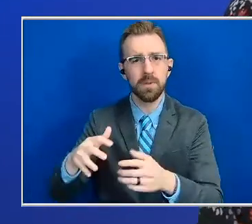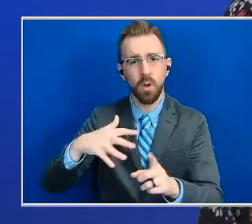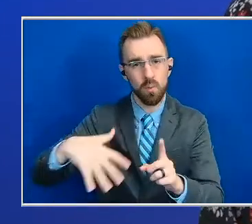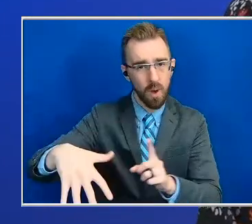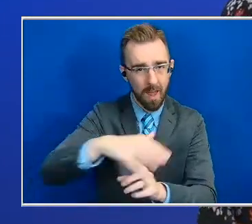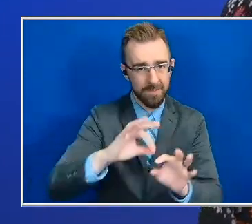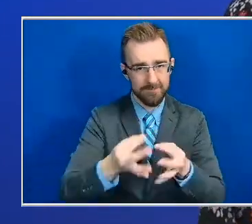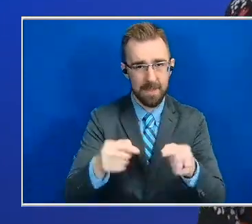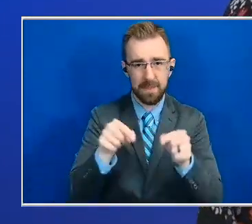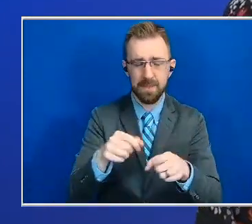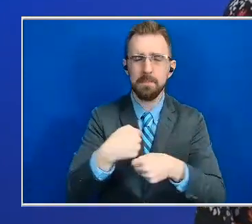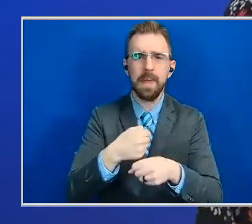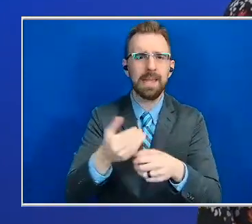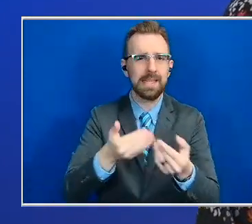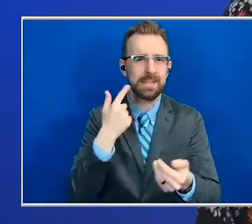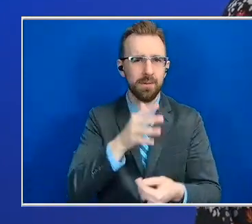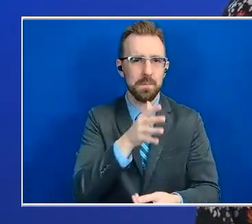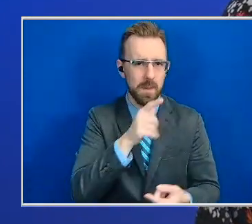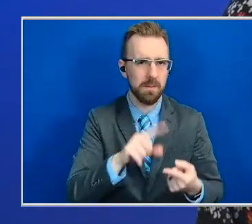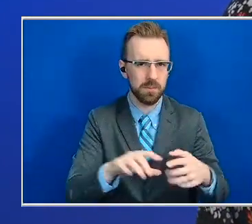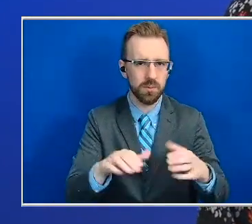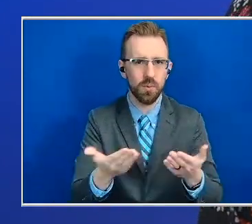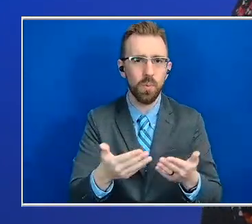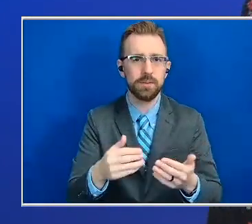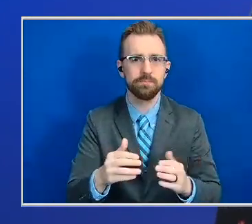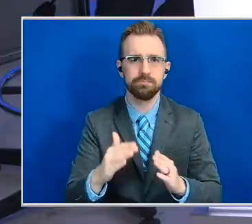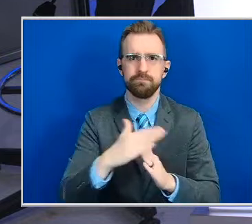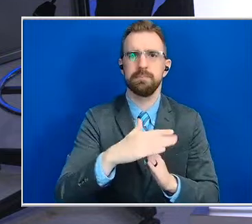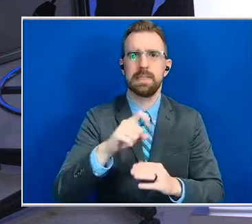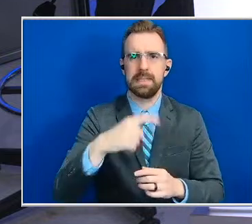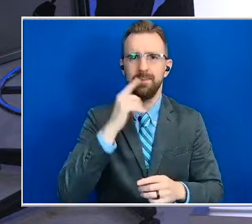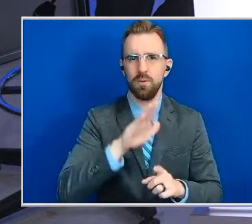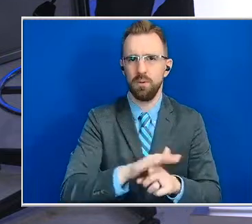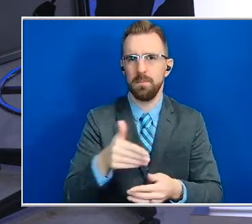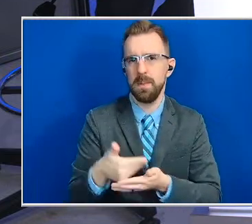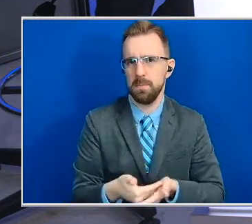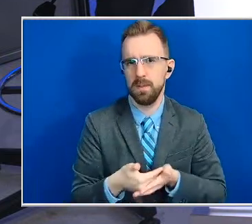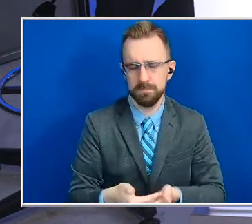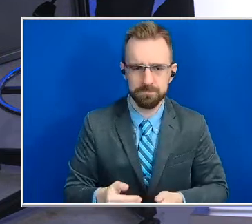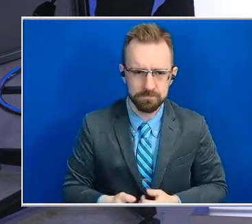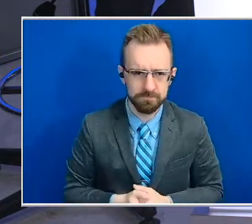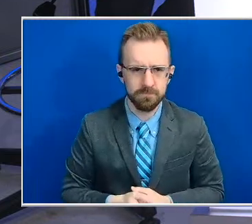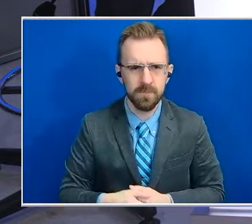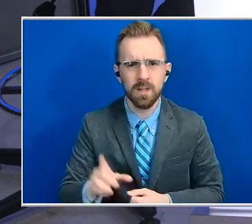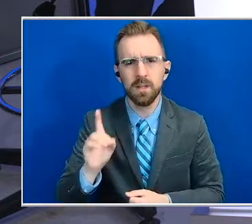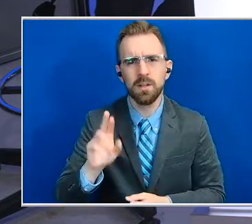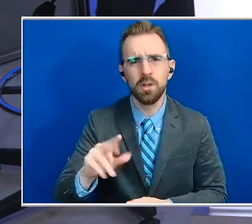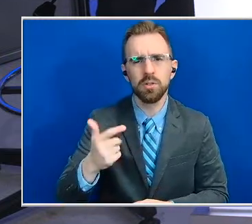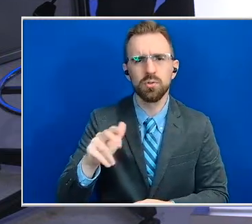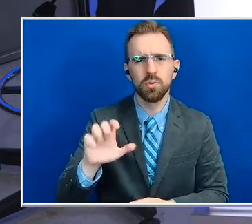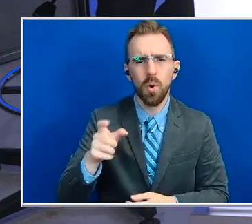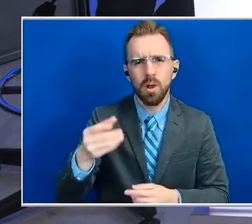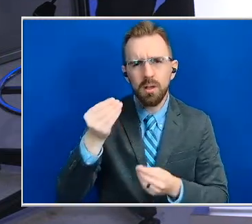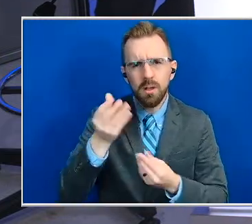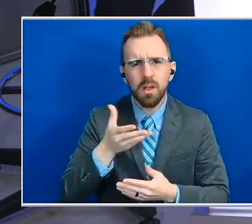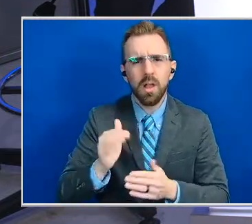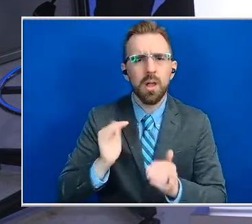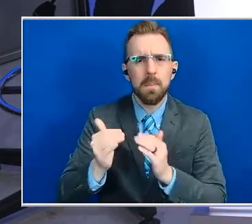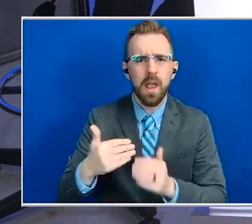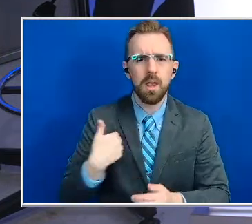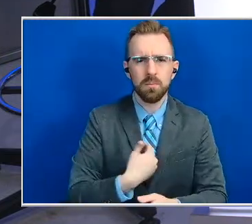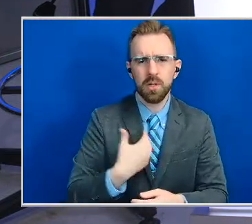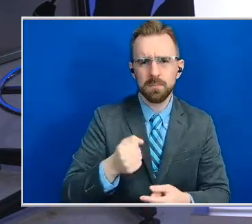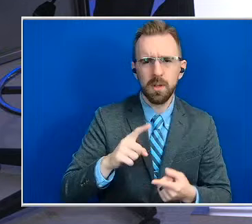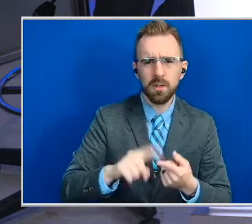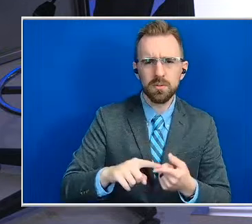her to do what's optimal for herself and her baby. Yeah. So now, Dr. George, you told us that comparing breast milk to formula is comparing